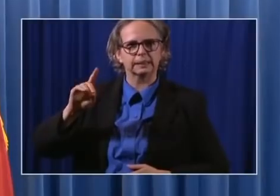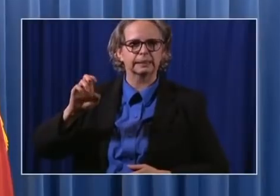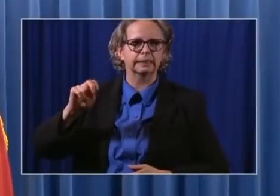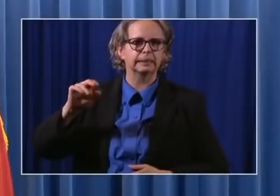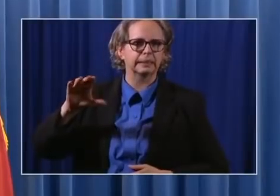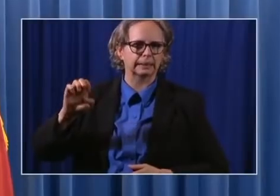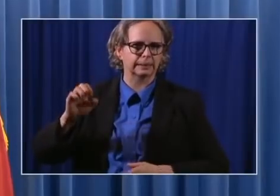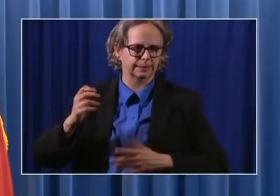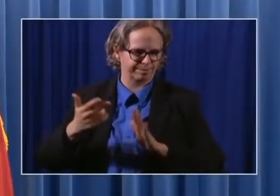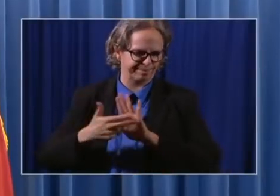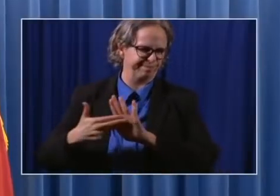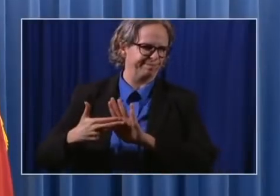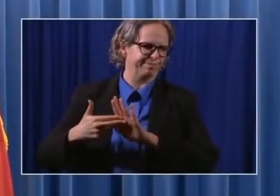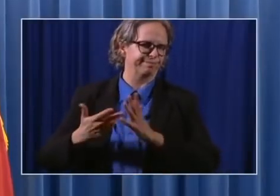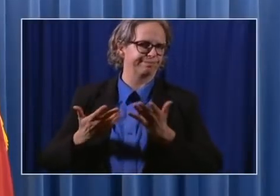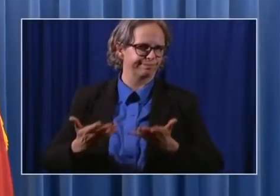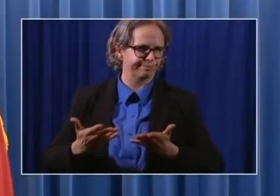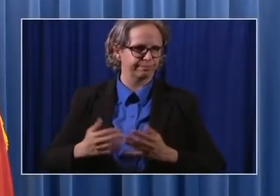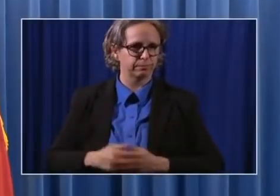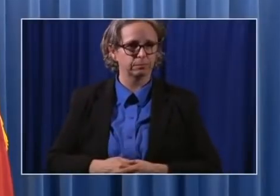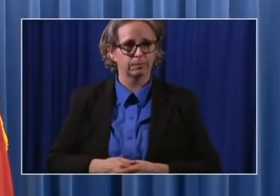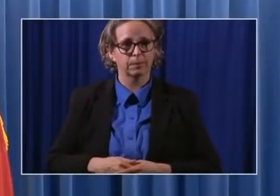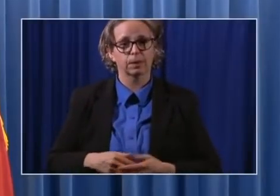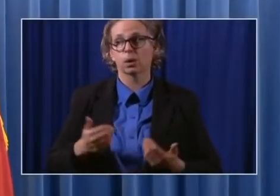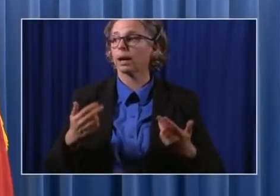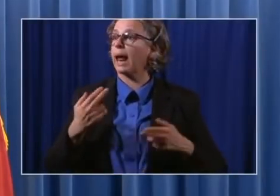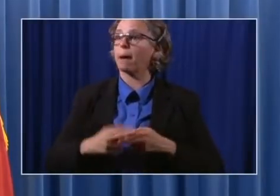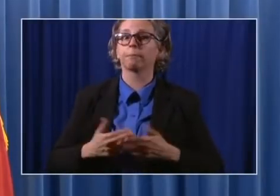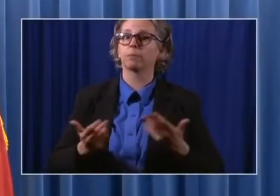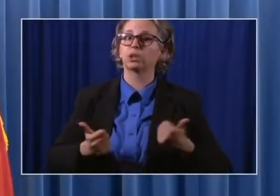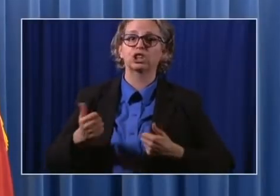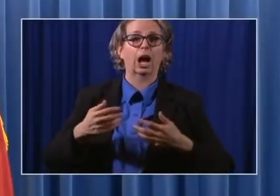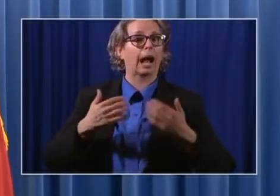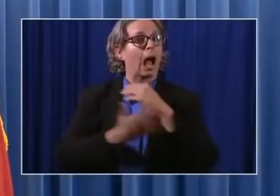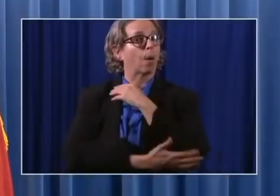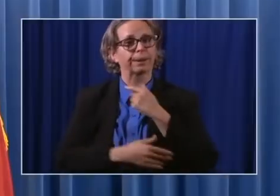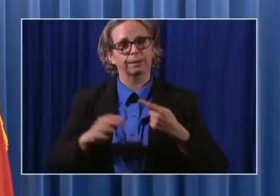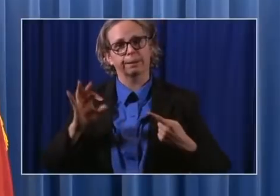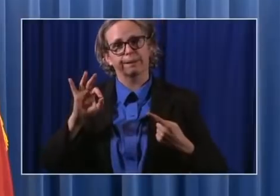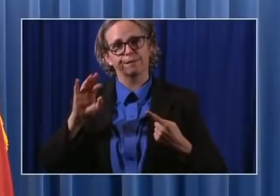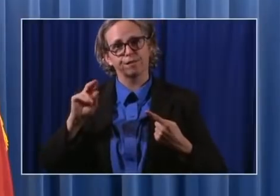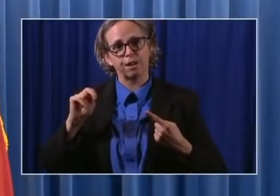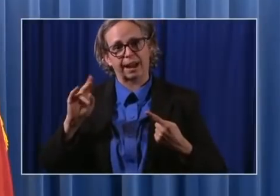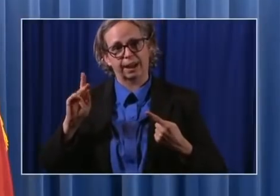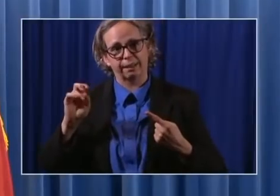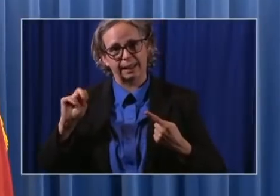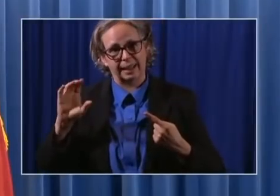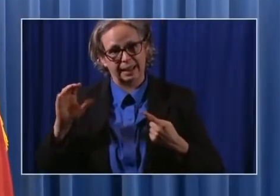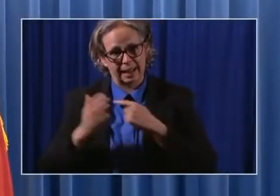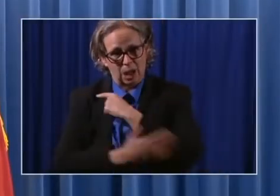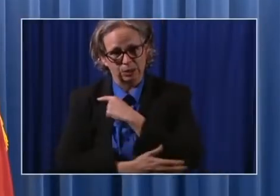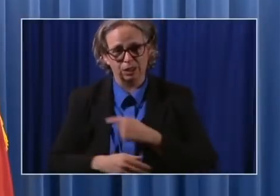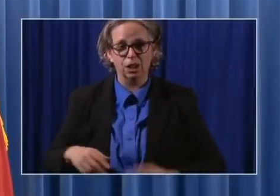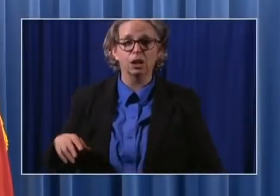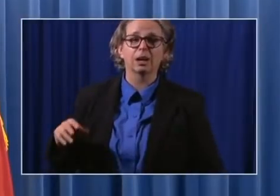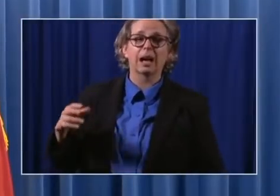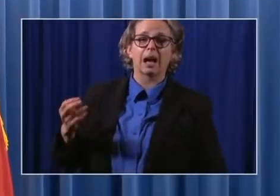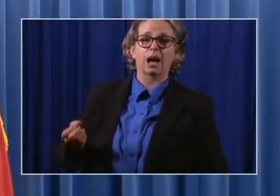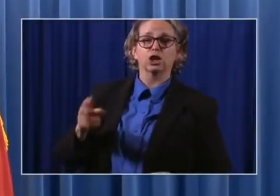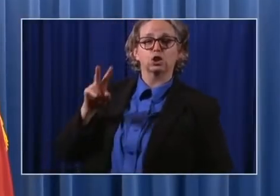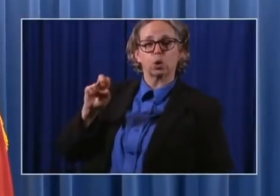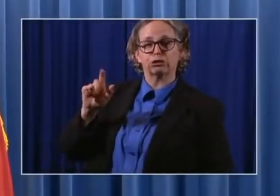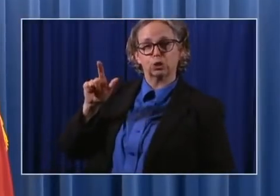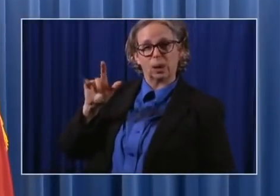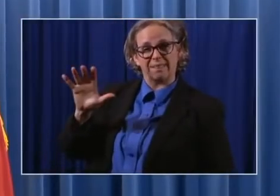with quite a bit. Franklin County has had more than 225 cases per 100,000 residents over the past 2